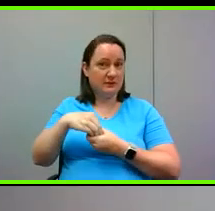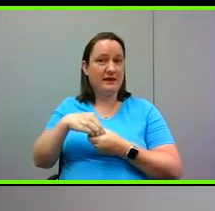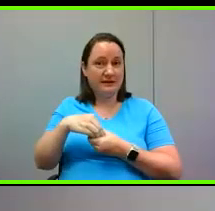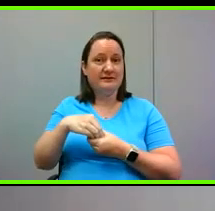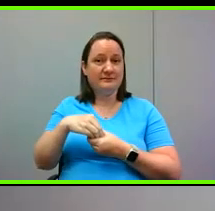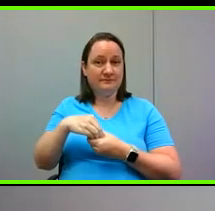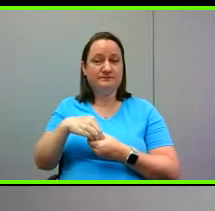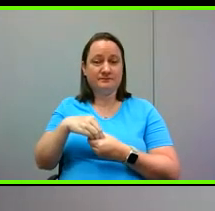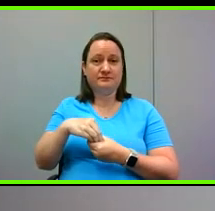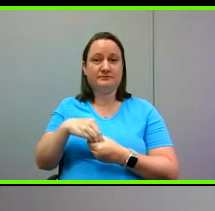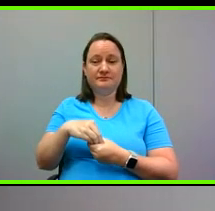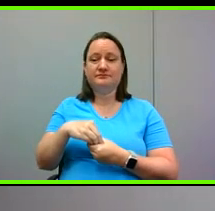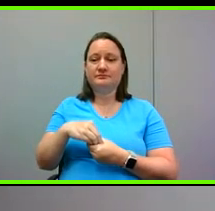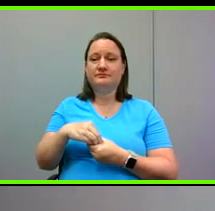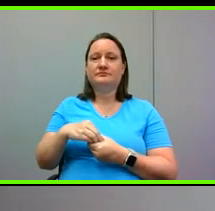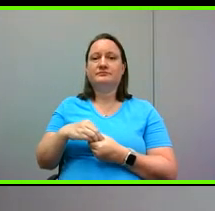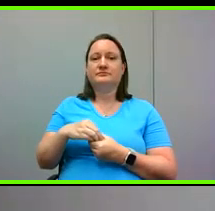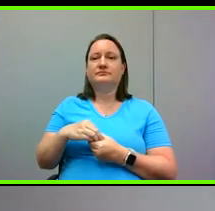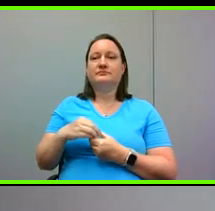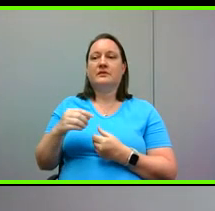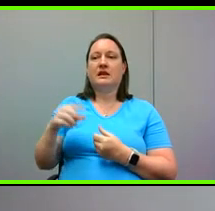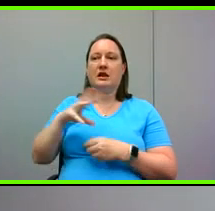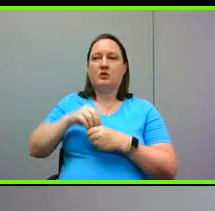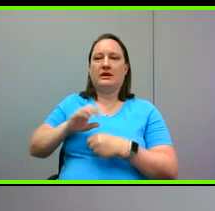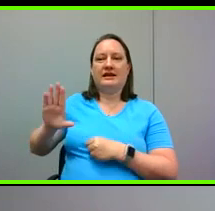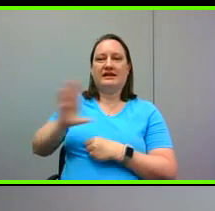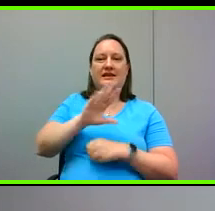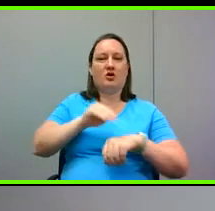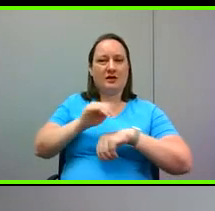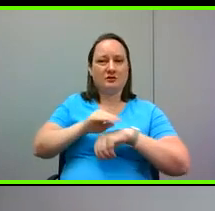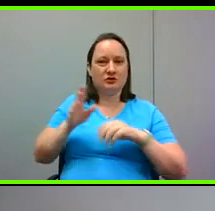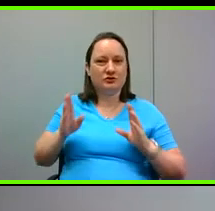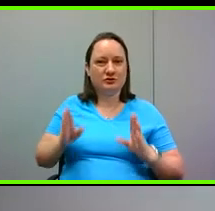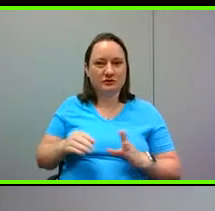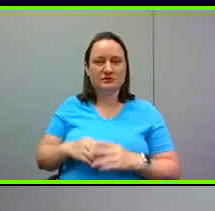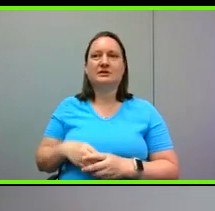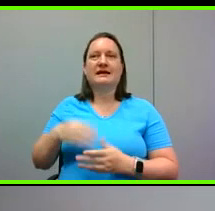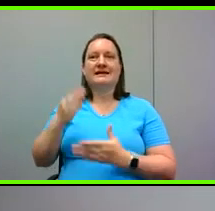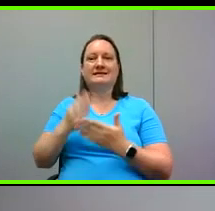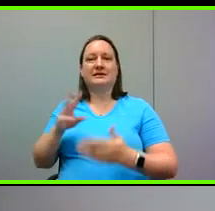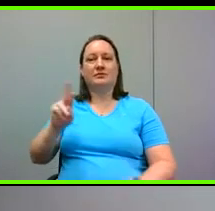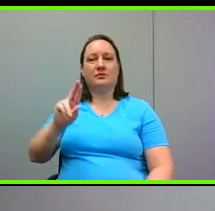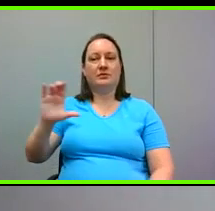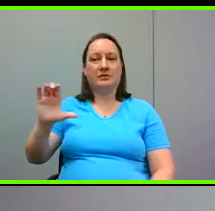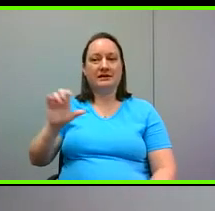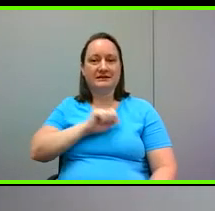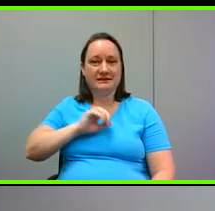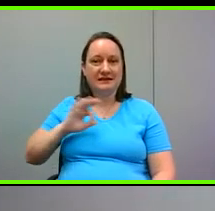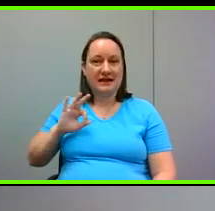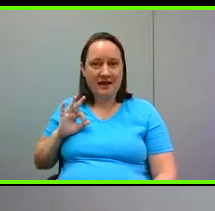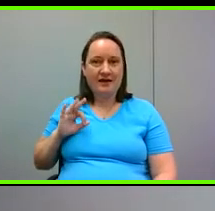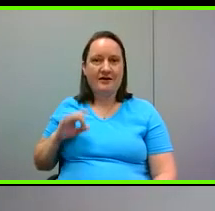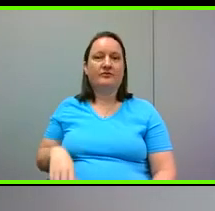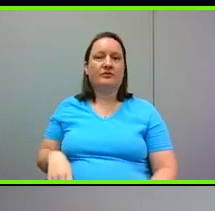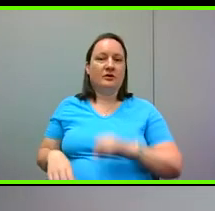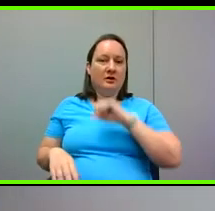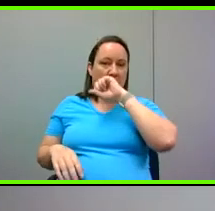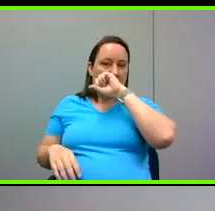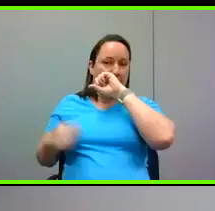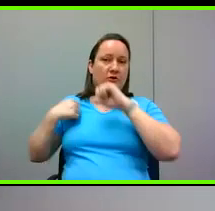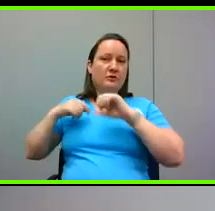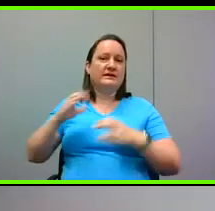the pre-employment counselors and some Wilson staff. We were able to do some different sessions on job